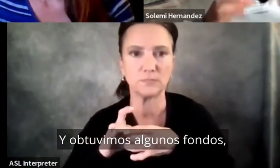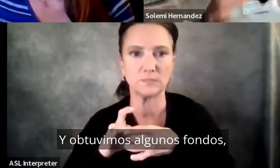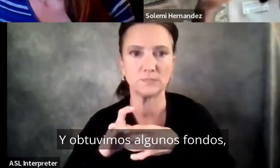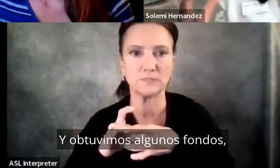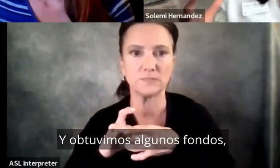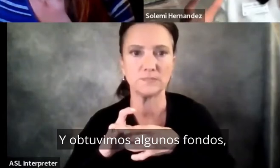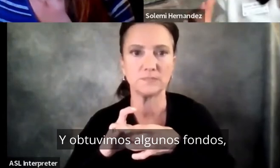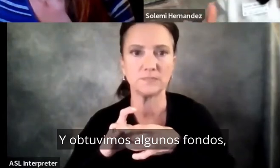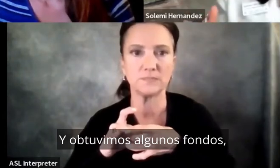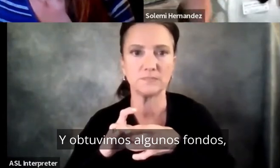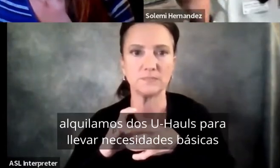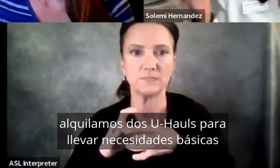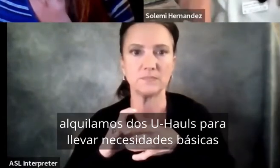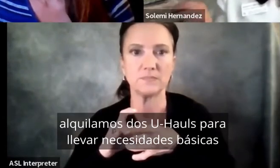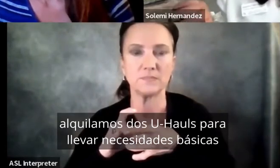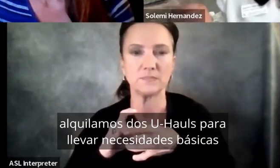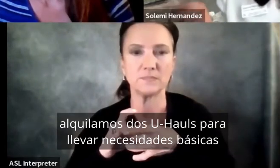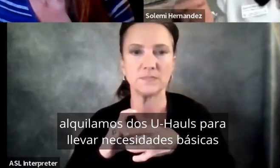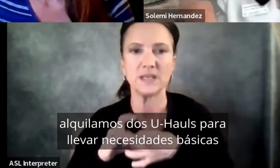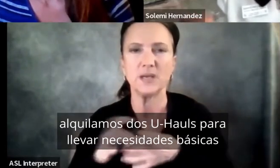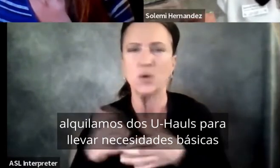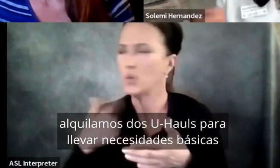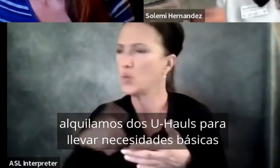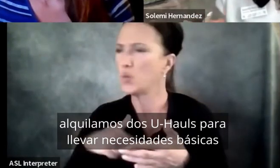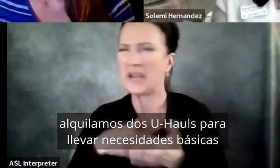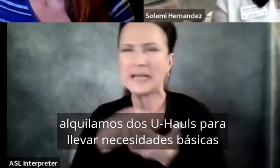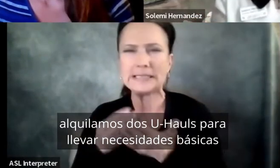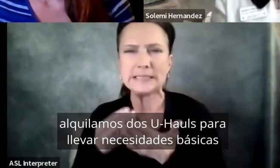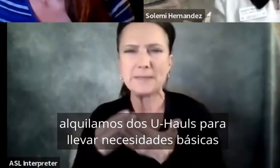And we got some funds. We rented